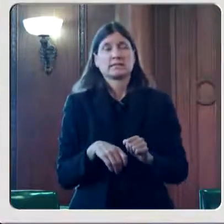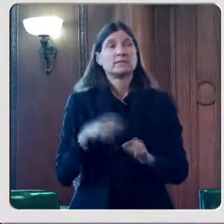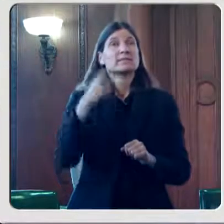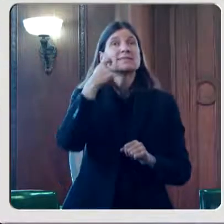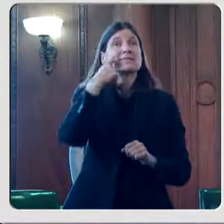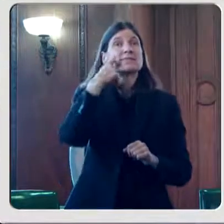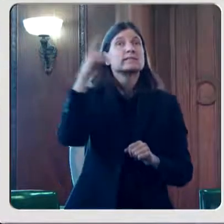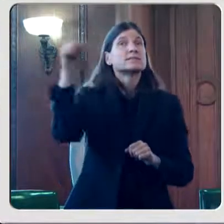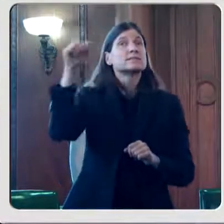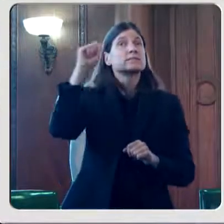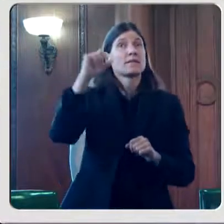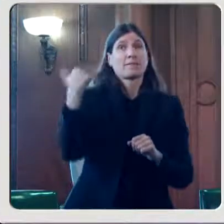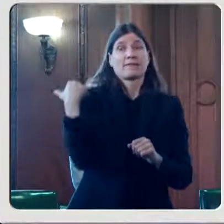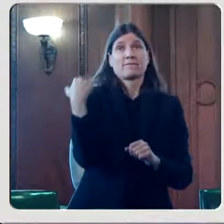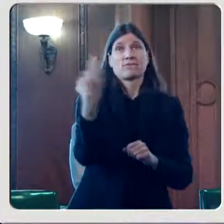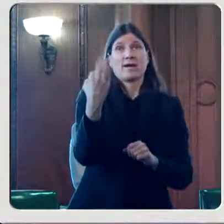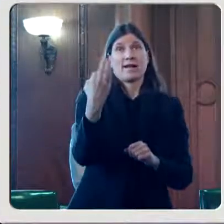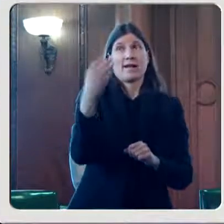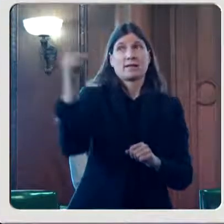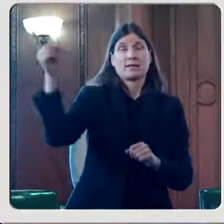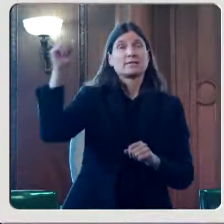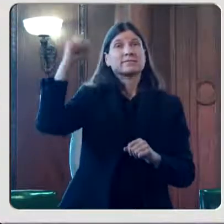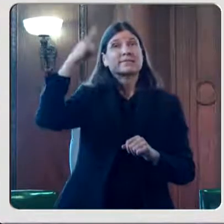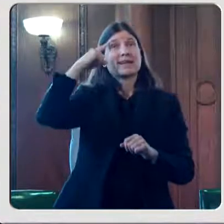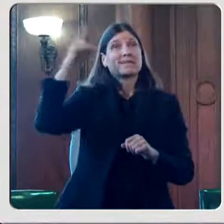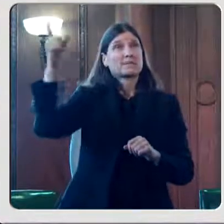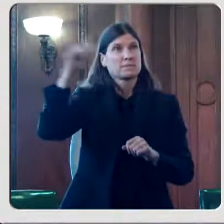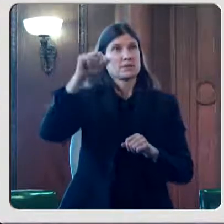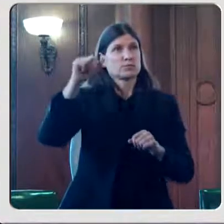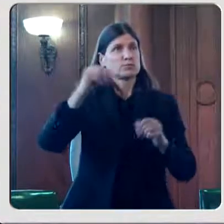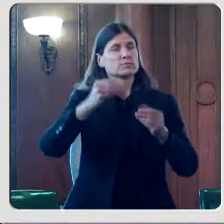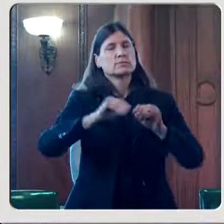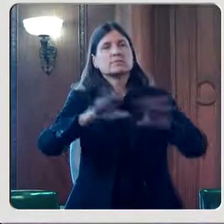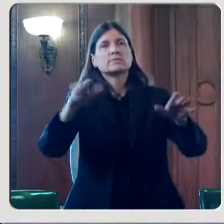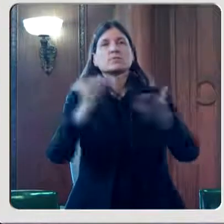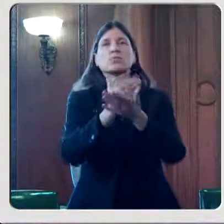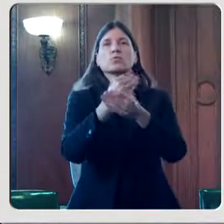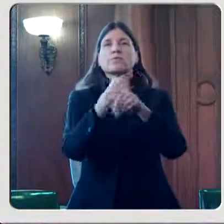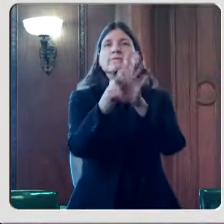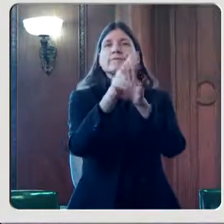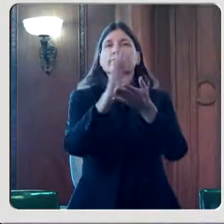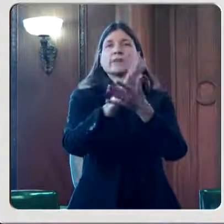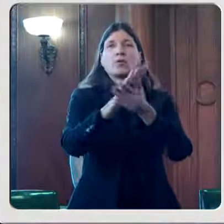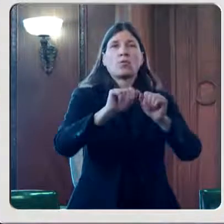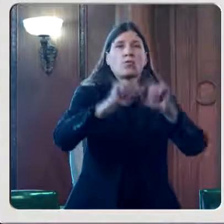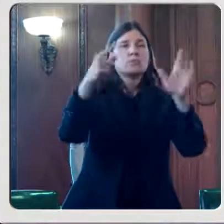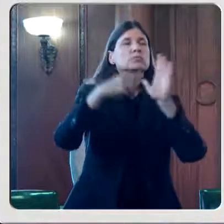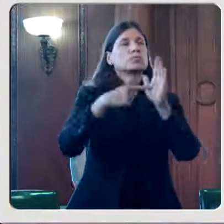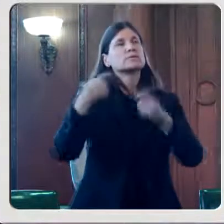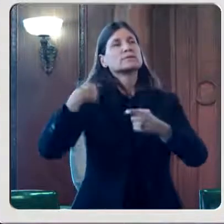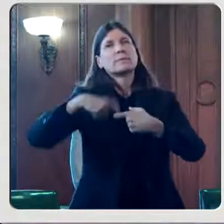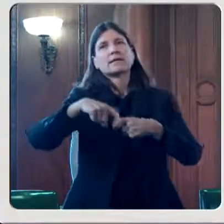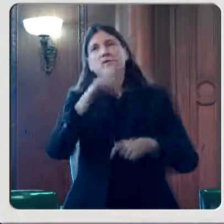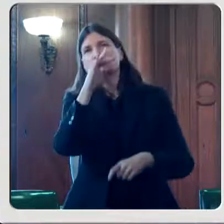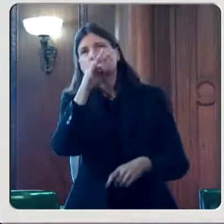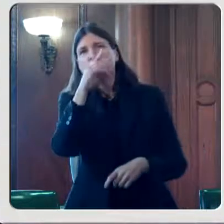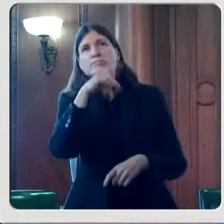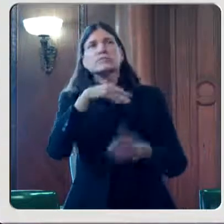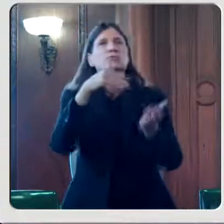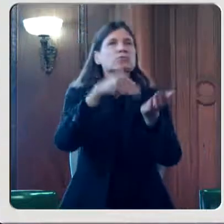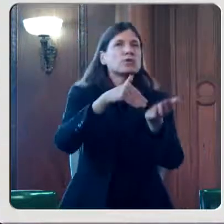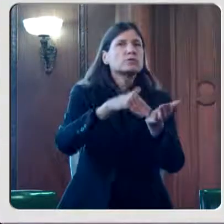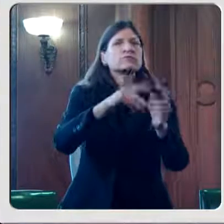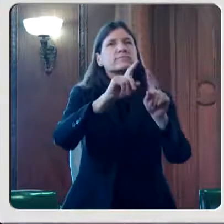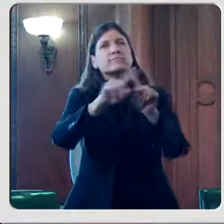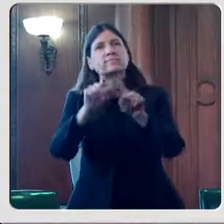radio spots about this issue. I think it's important for people to remember the trade-offs between getting the vaccine,